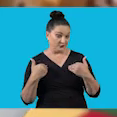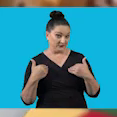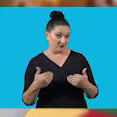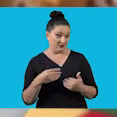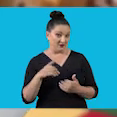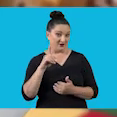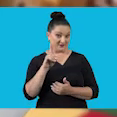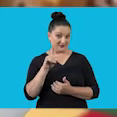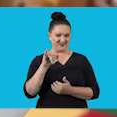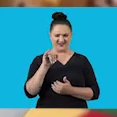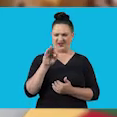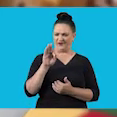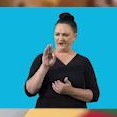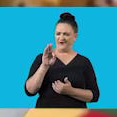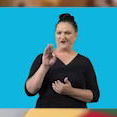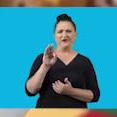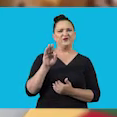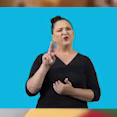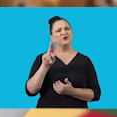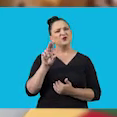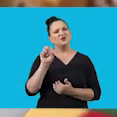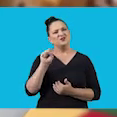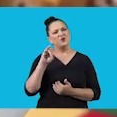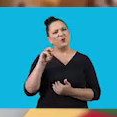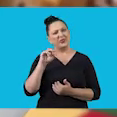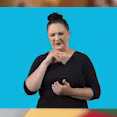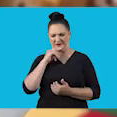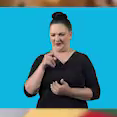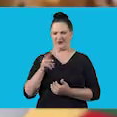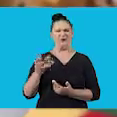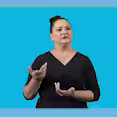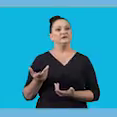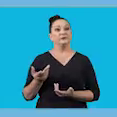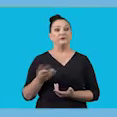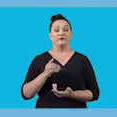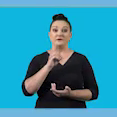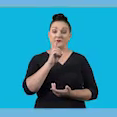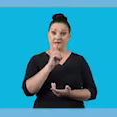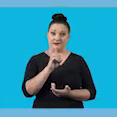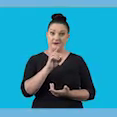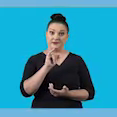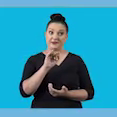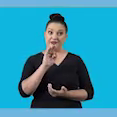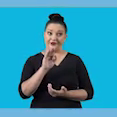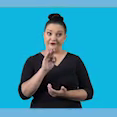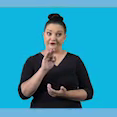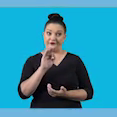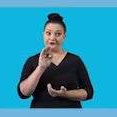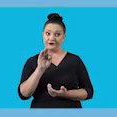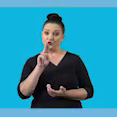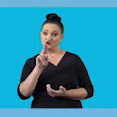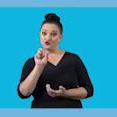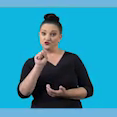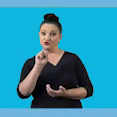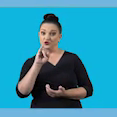we need to know what is diffusion. What is this diffusion that you're talking about? So diffusion is a process